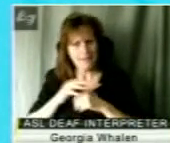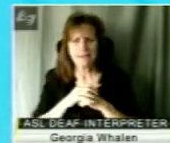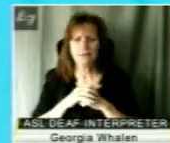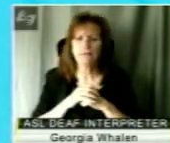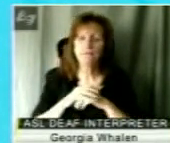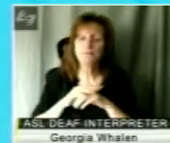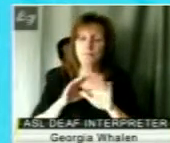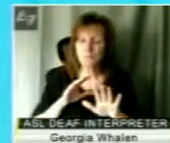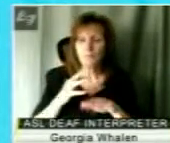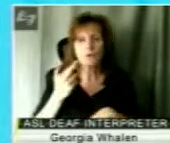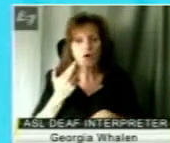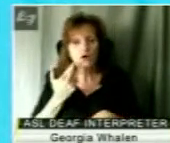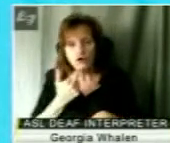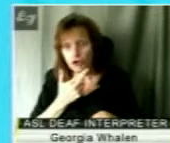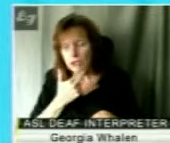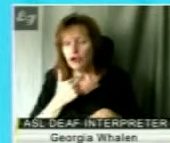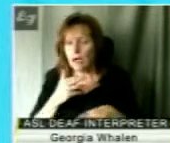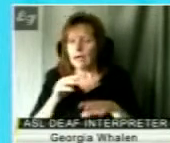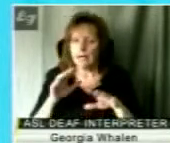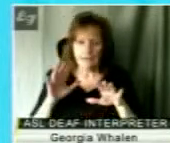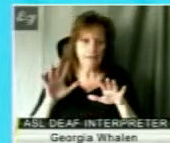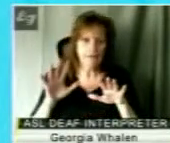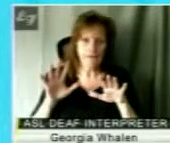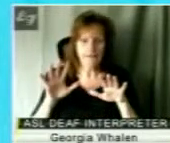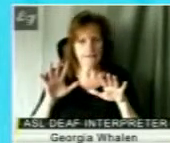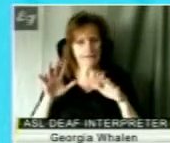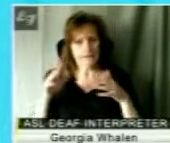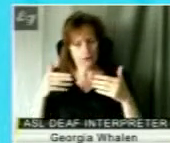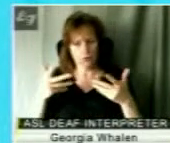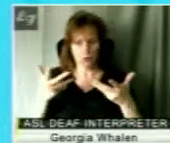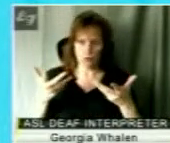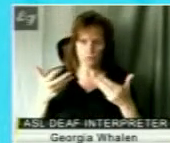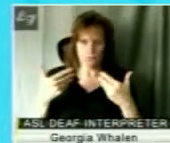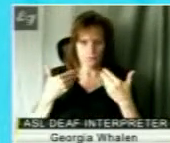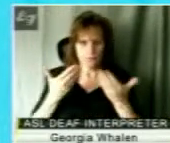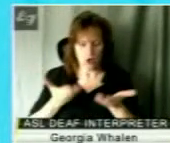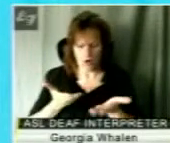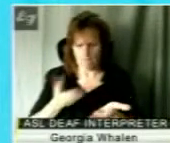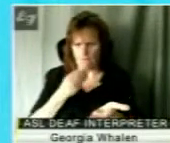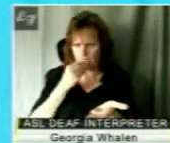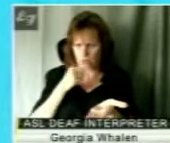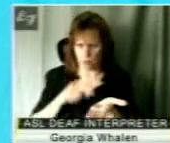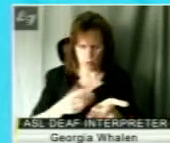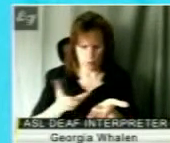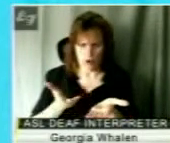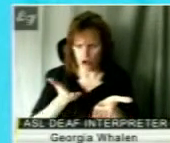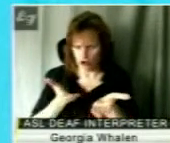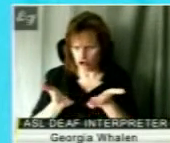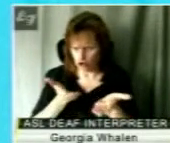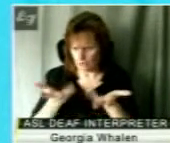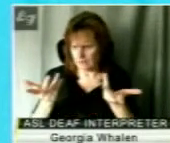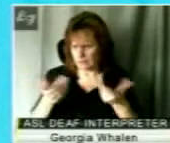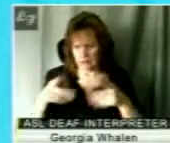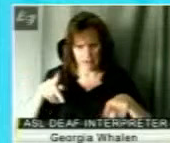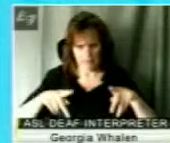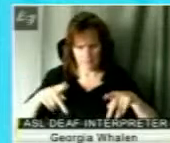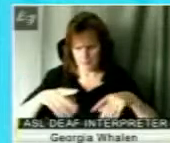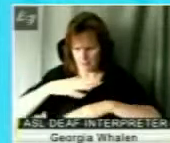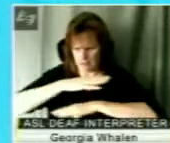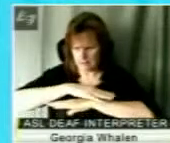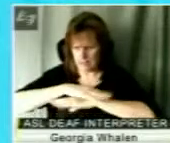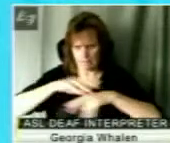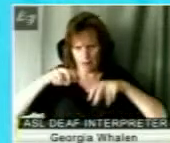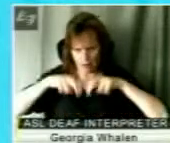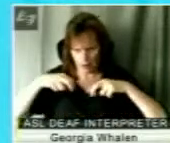nature of their work, of the business they offer, is that people sit close together within that 6-foot rule. They bring